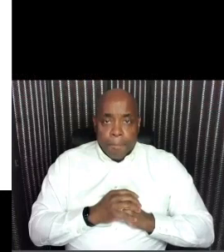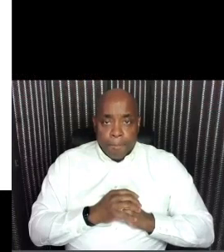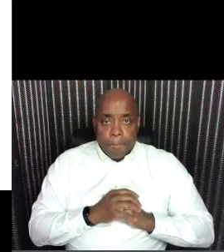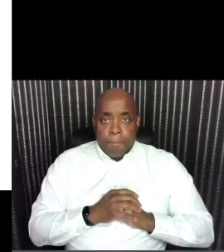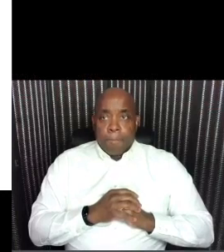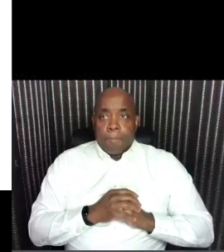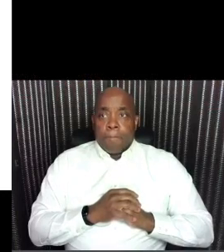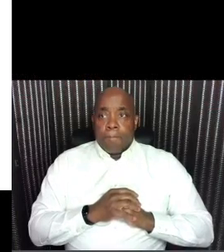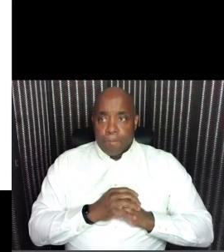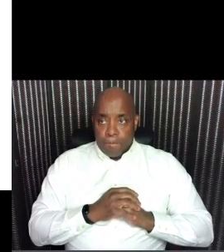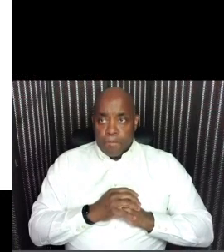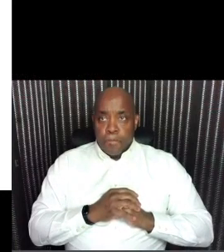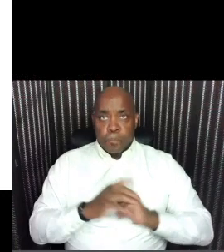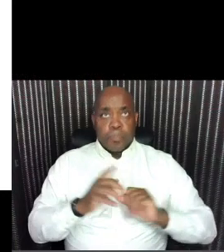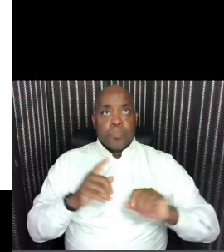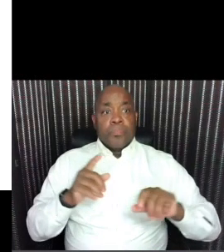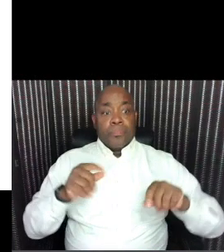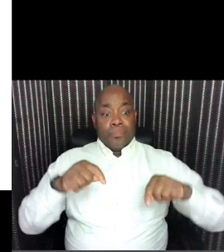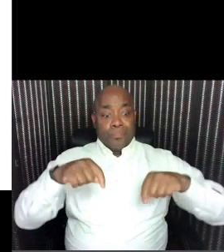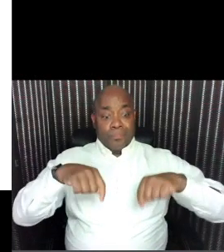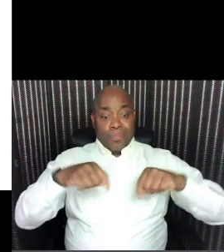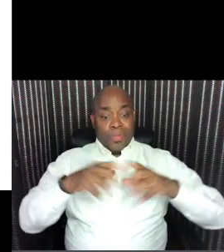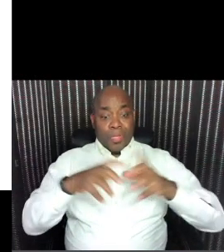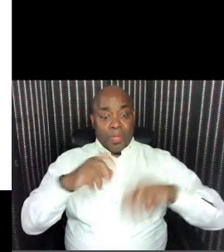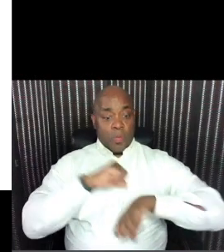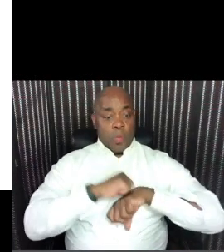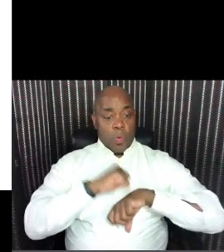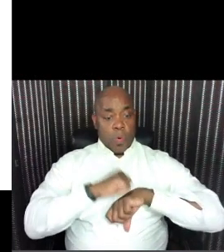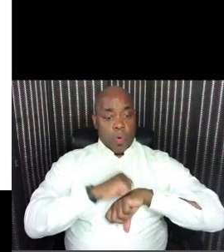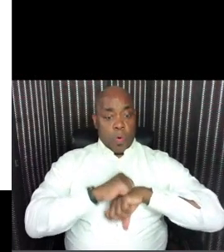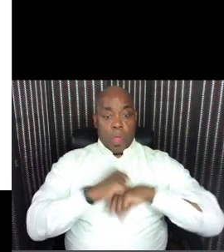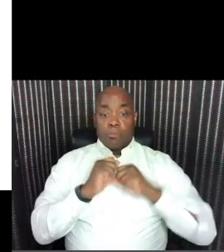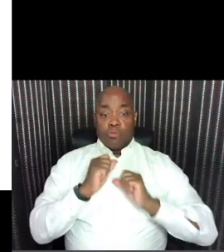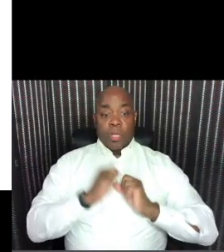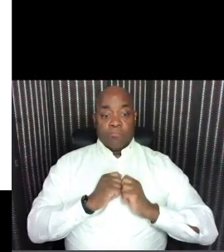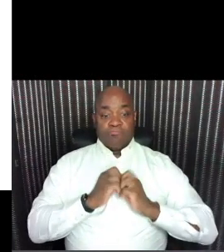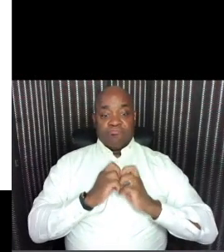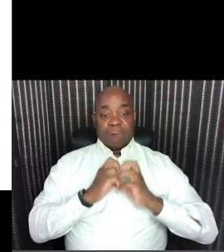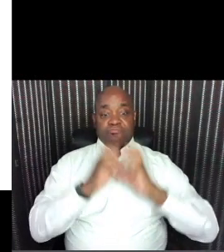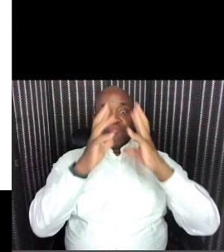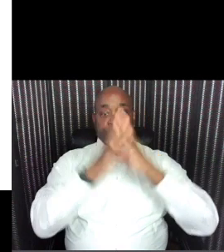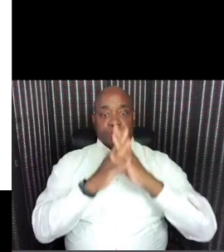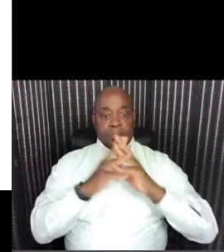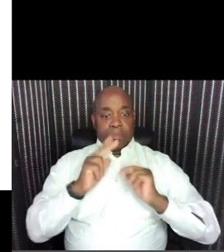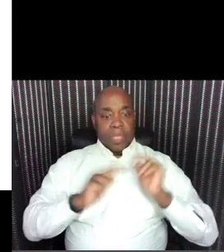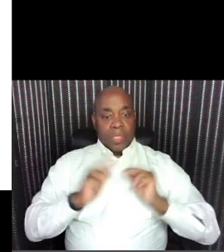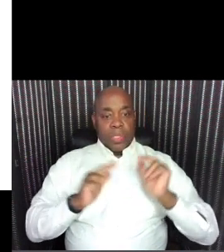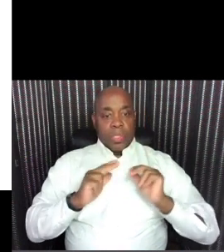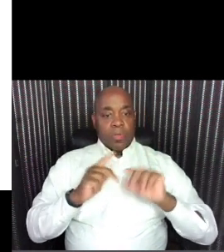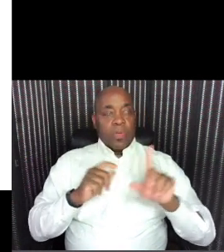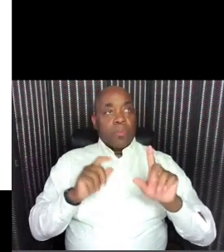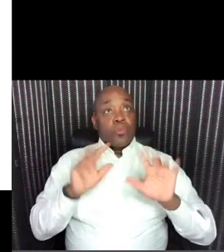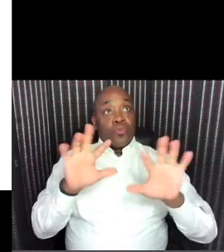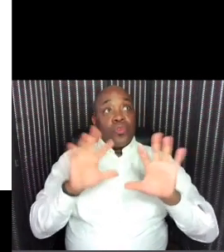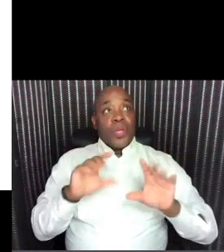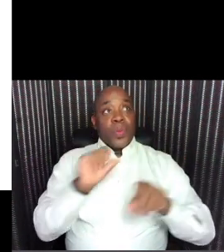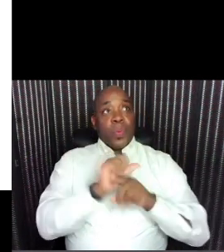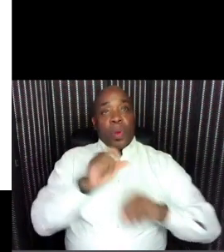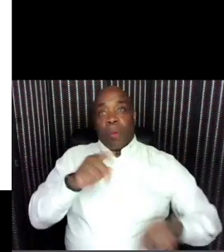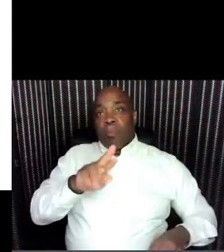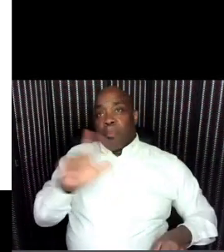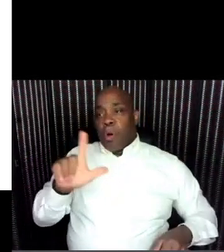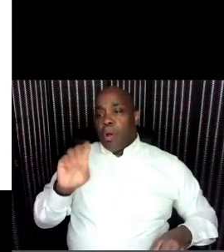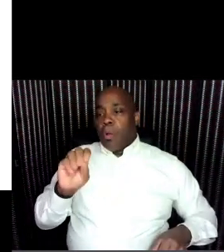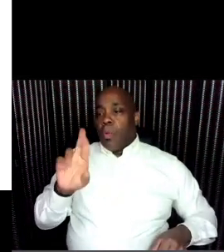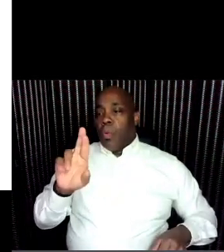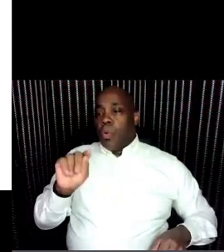there is a lot of work here I'm trying to build on in the context of this. This is a great book by Paul Ortiz, Emancipation Betrayed, where he's